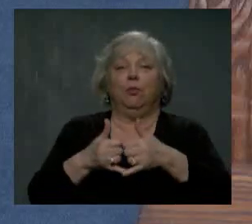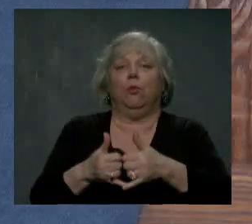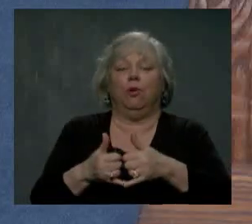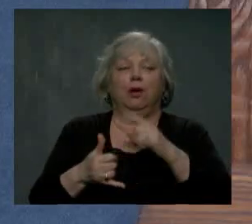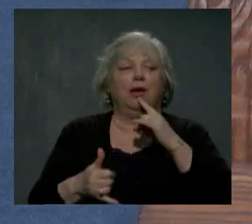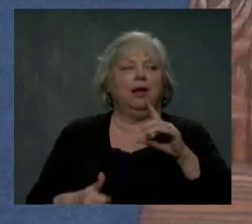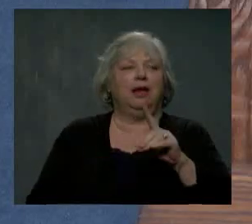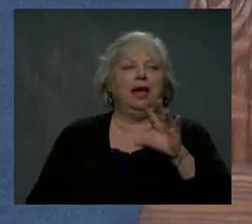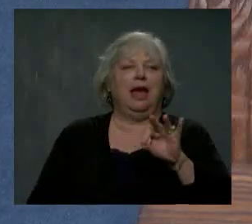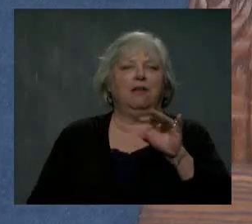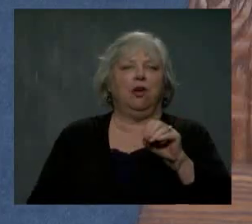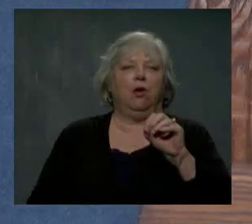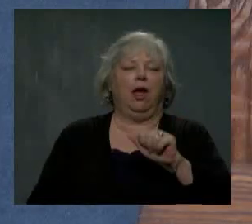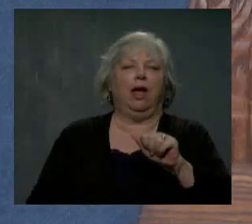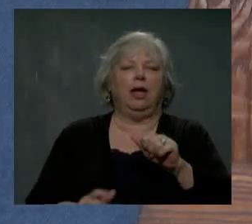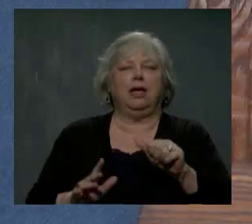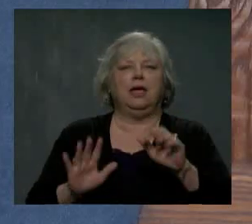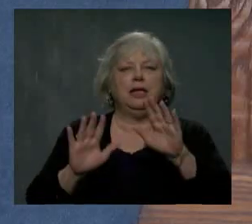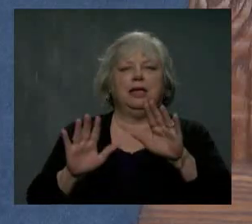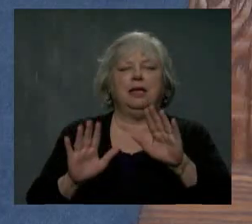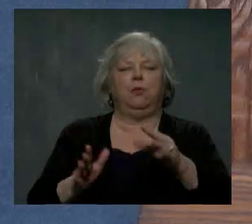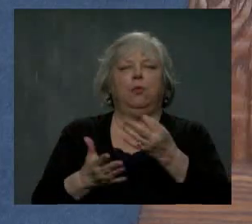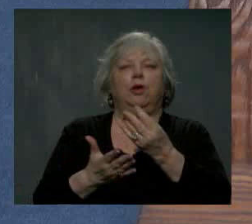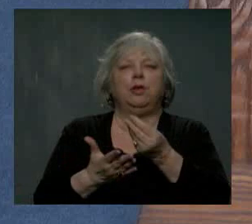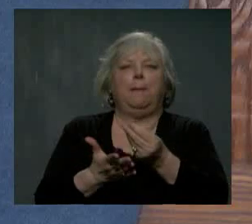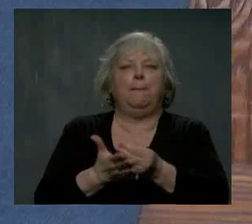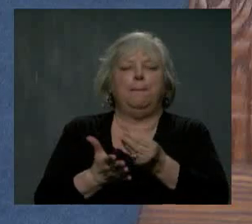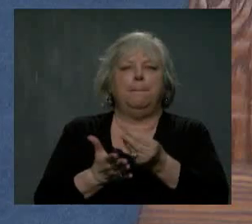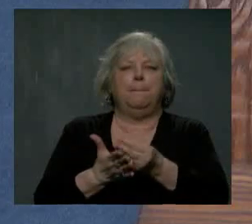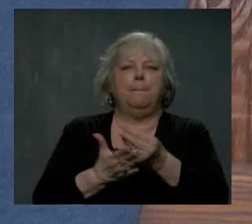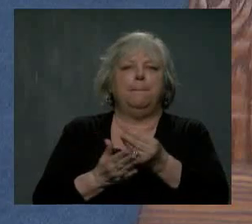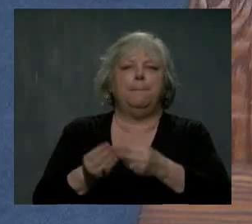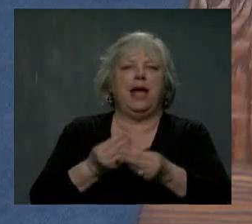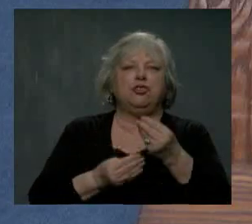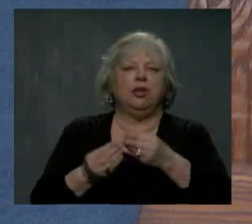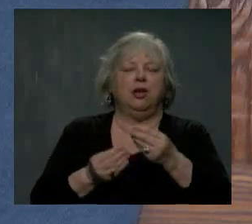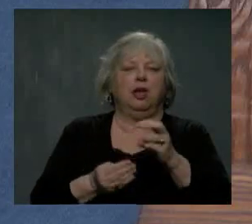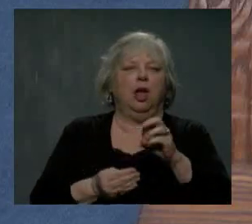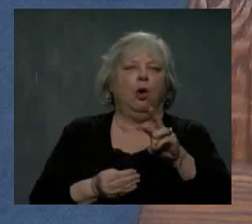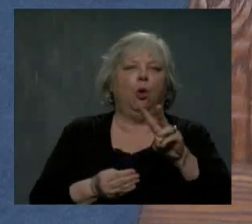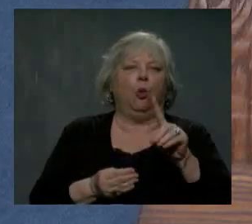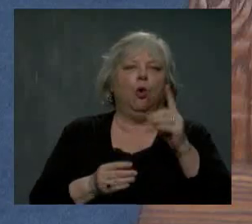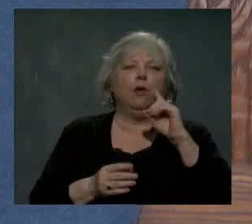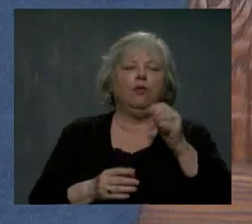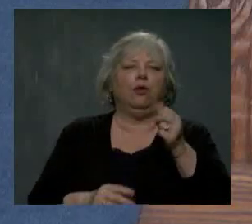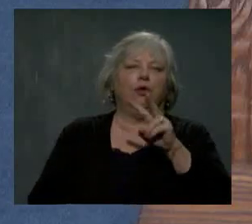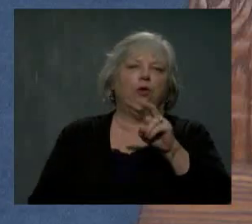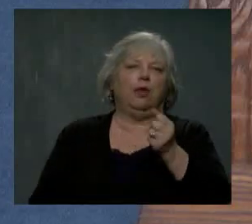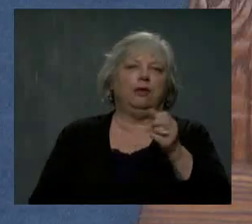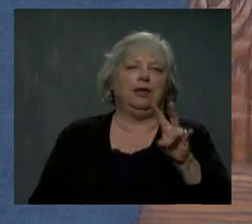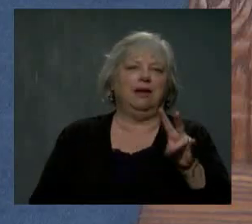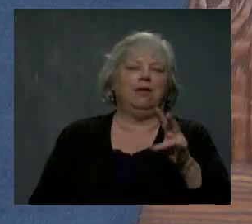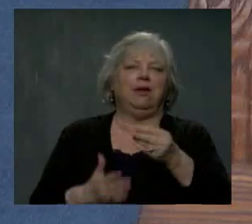the GFOA Distinguished Budget Award for our 2017 budget document.